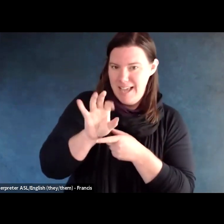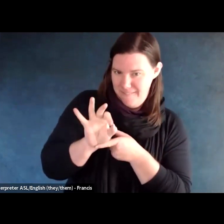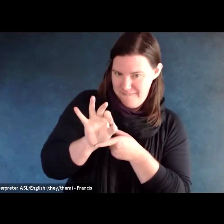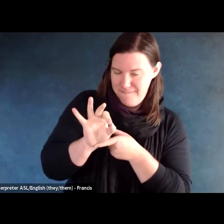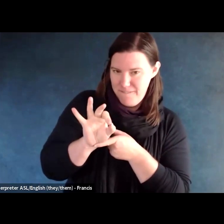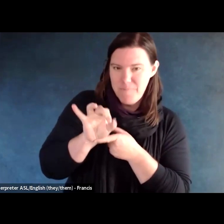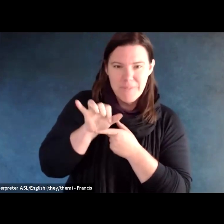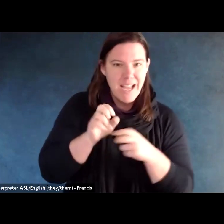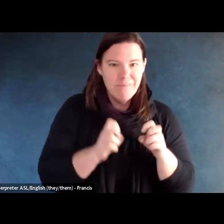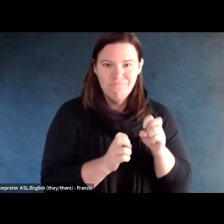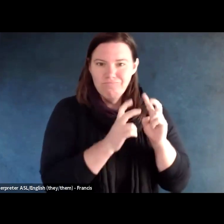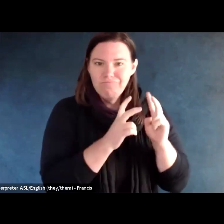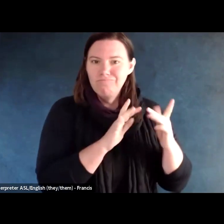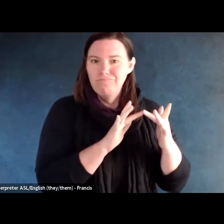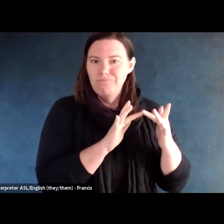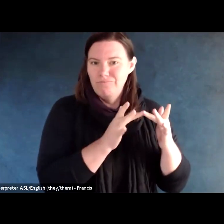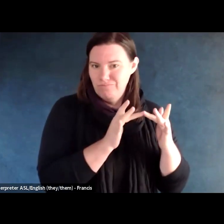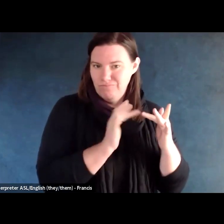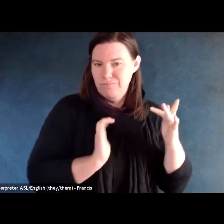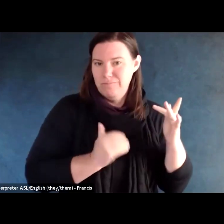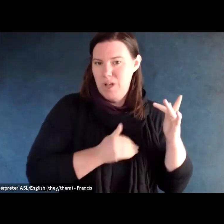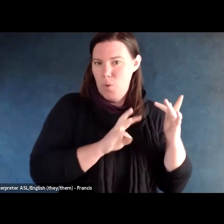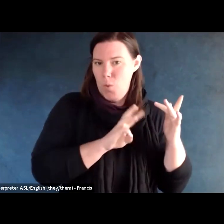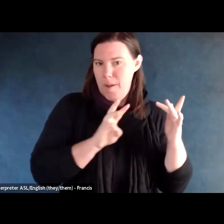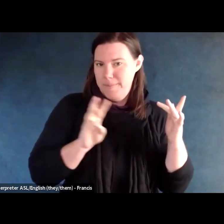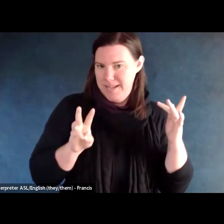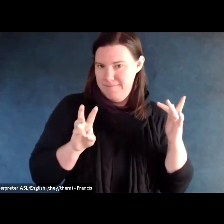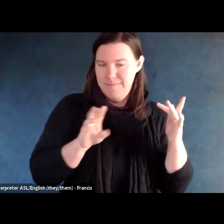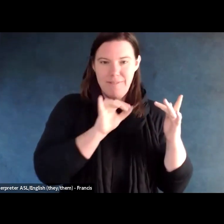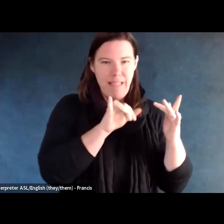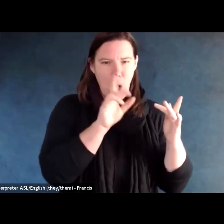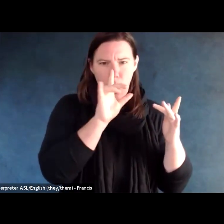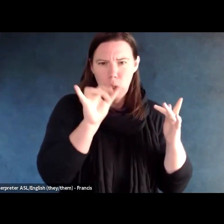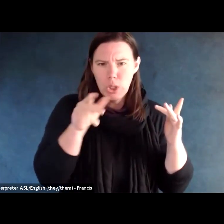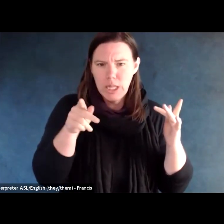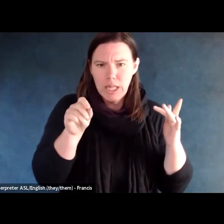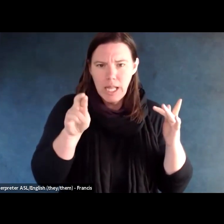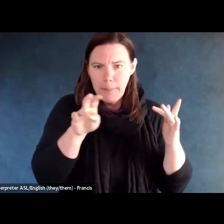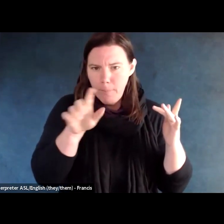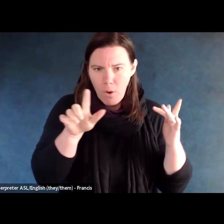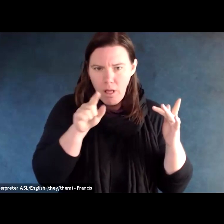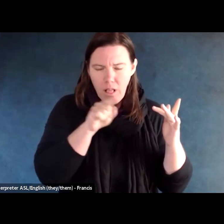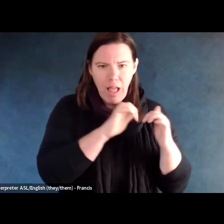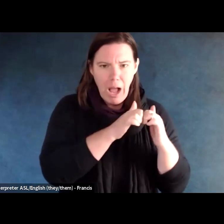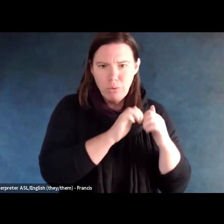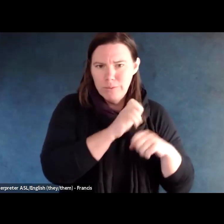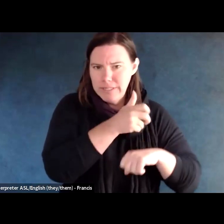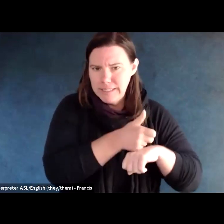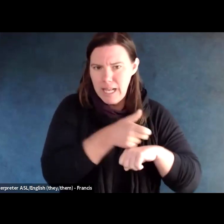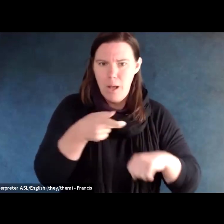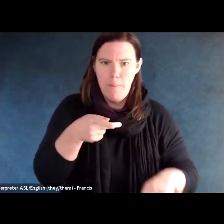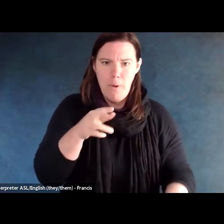website, so you can preview questions in advance. But if you cannot create a profile or start